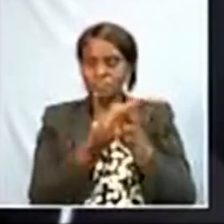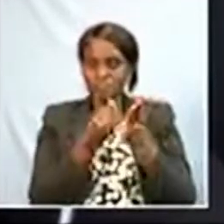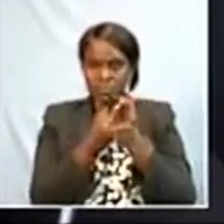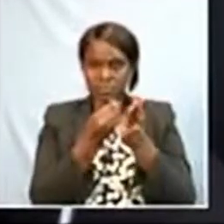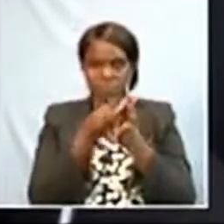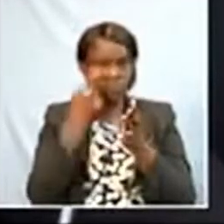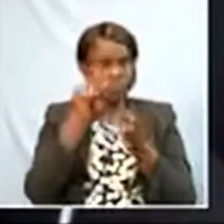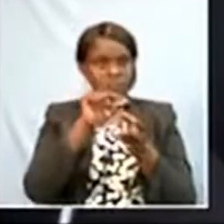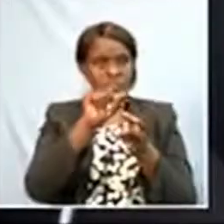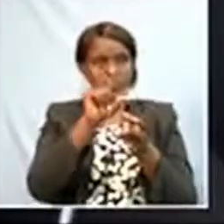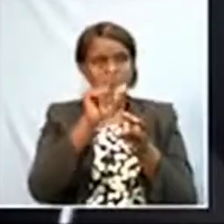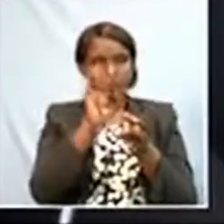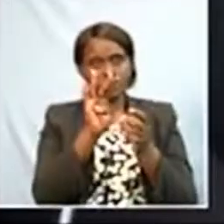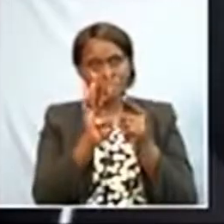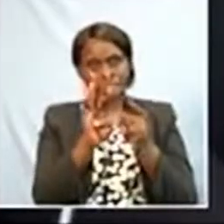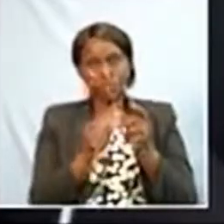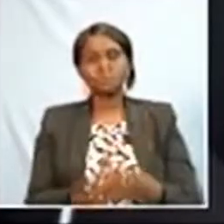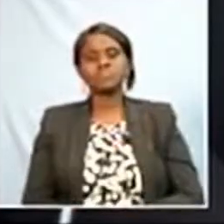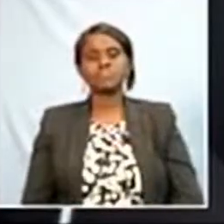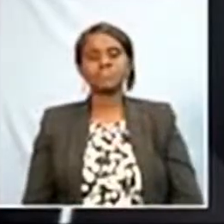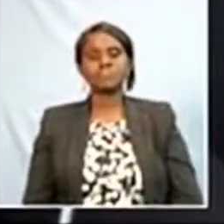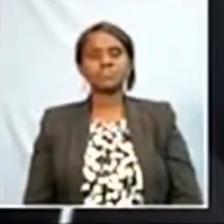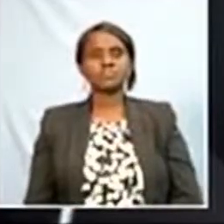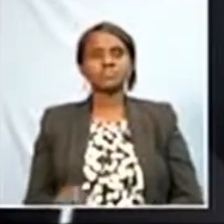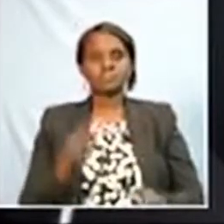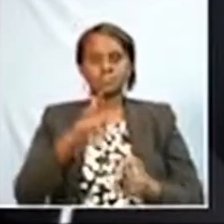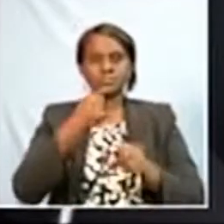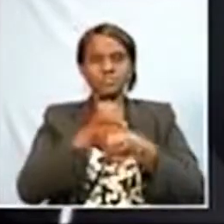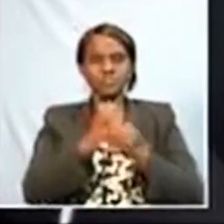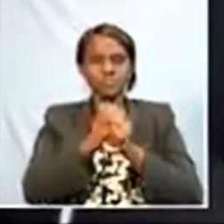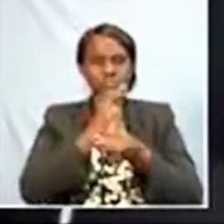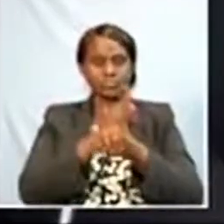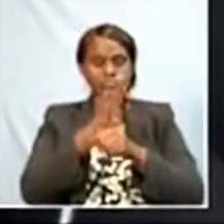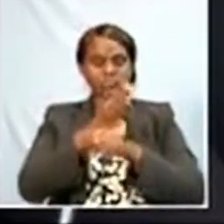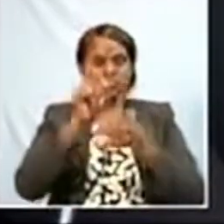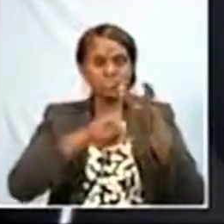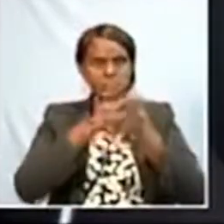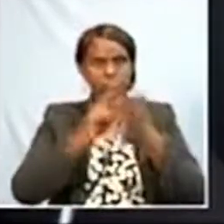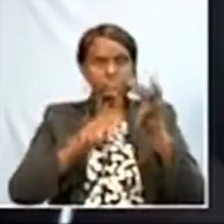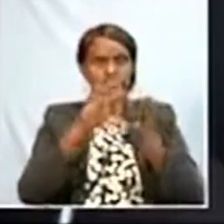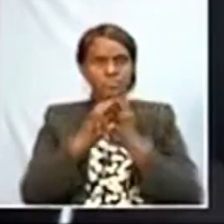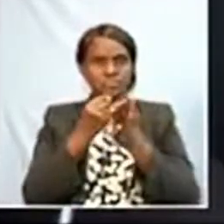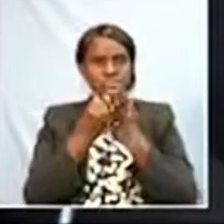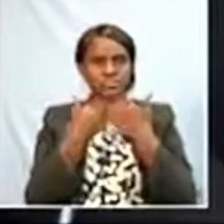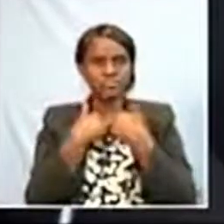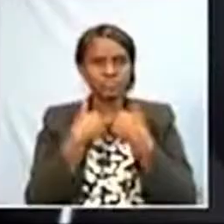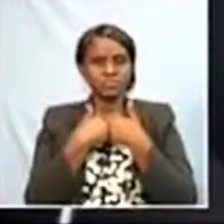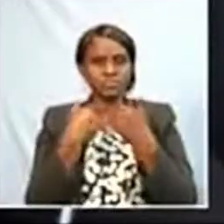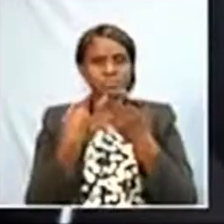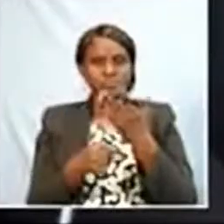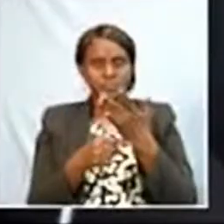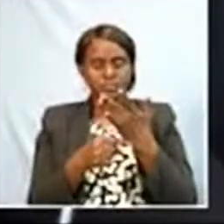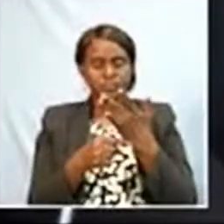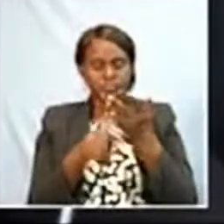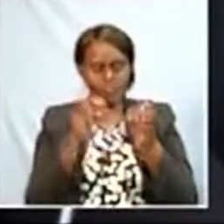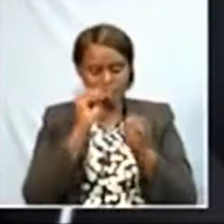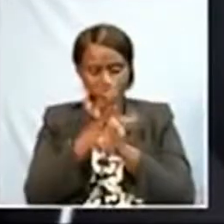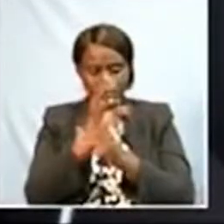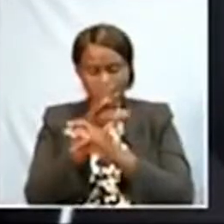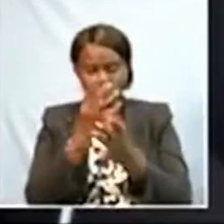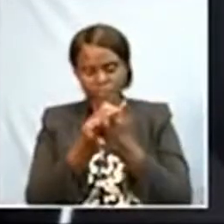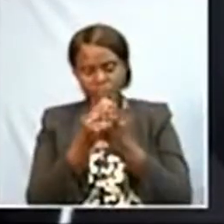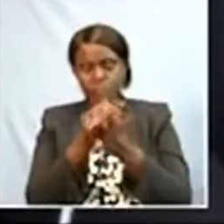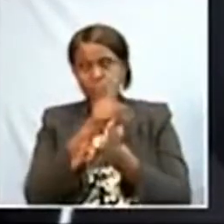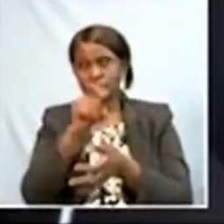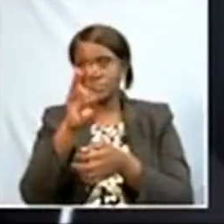for 2024. They made, after terminating, the funds, the available funds